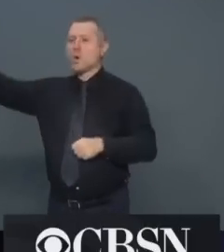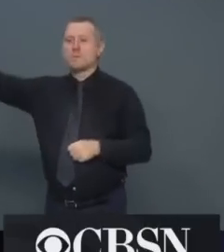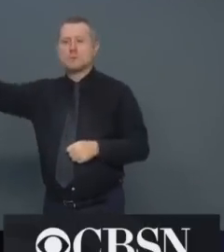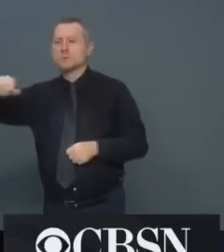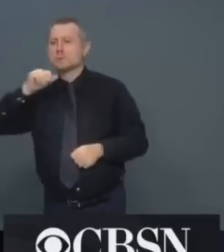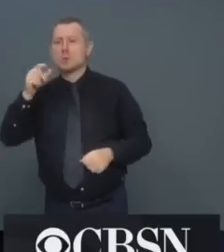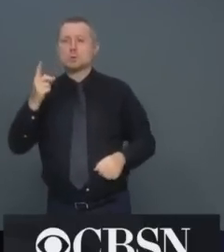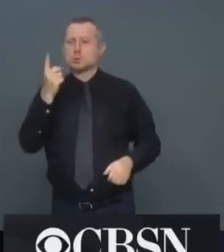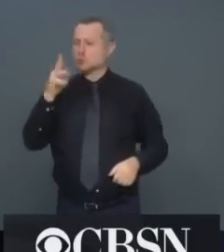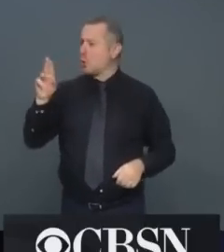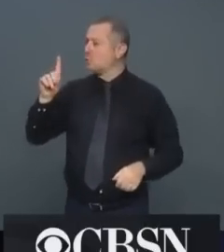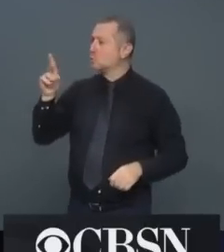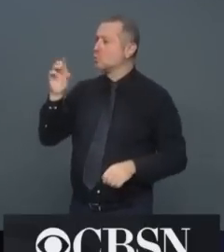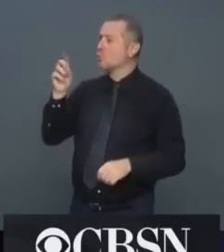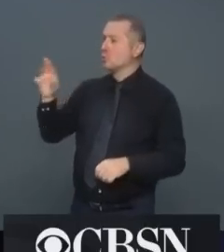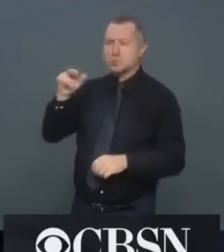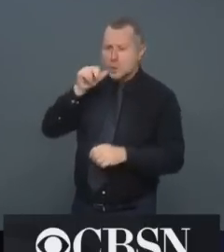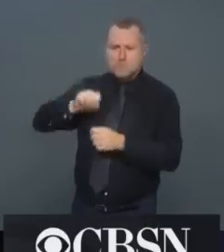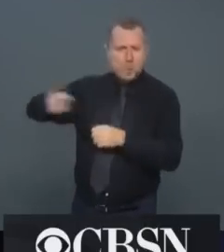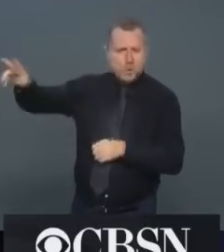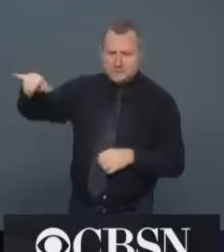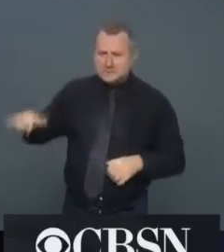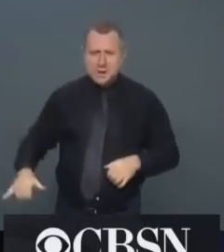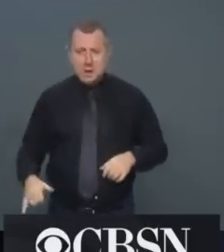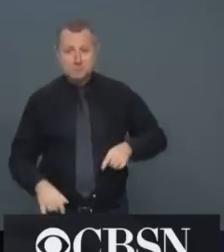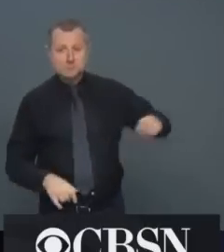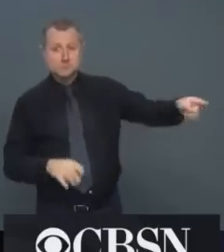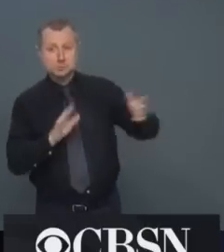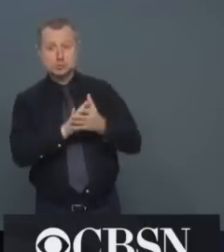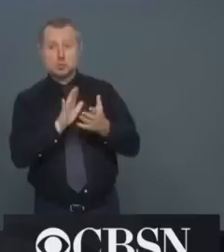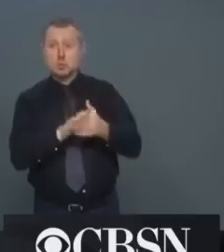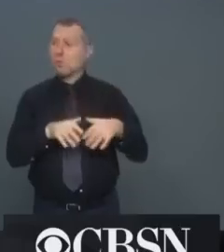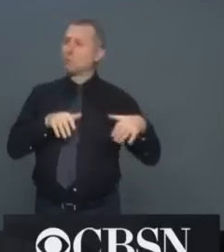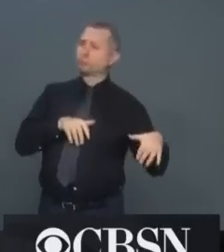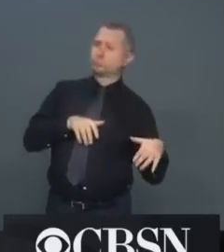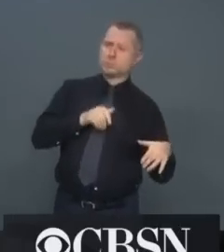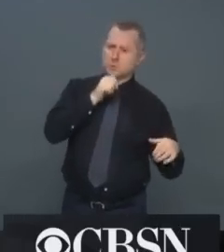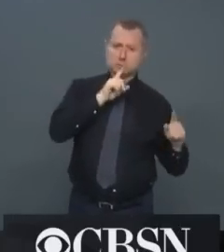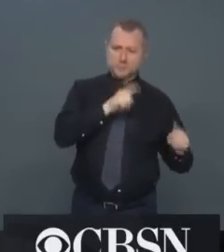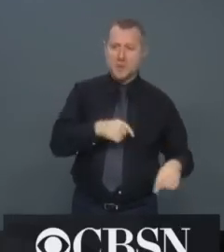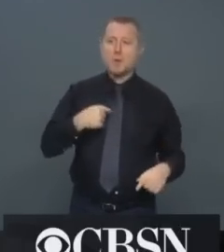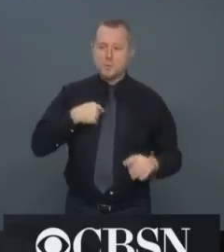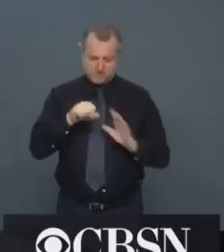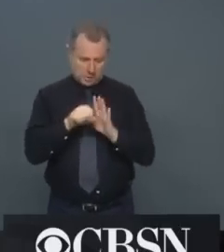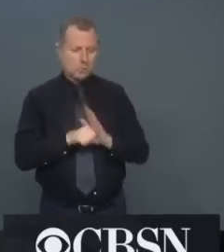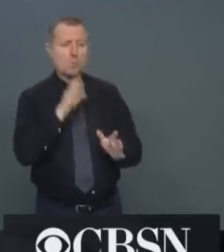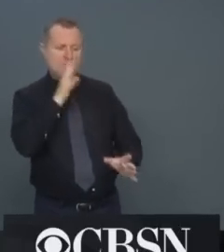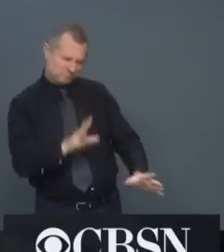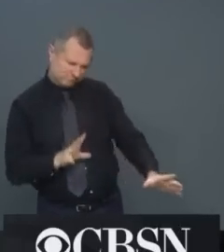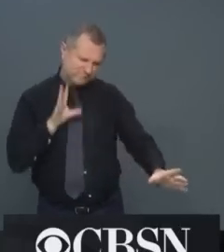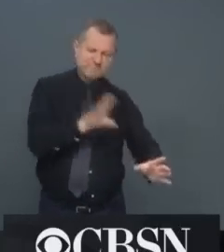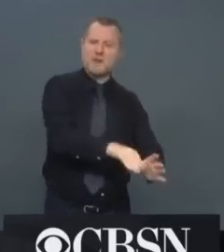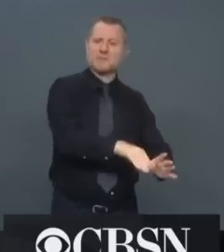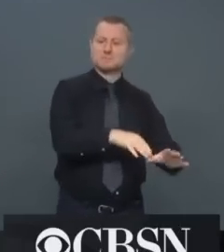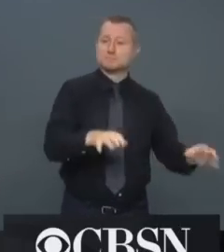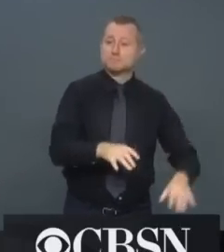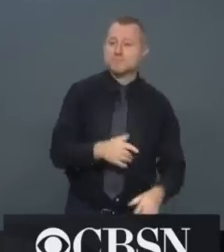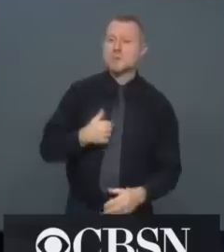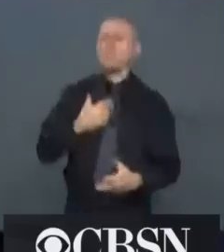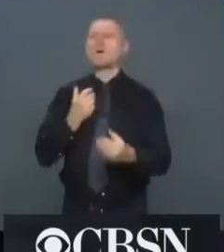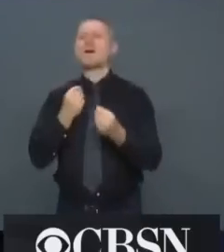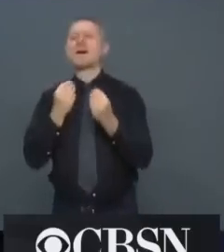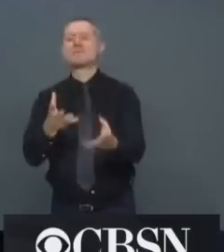school district is unresponsive, then the state will step in. But I want to give people confidence in the system,